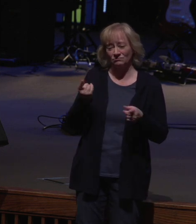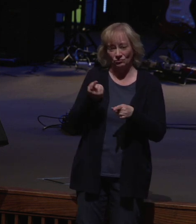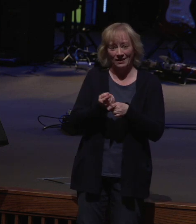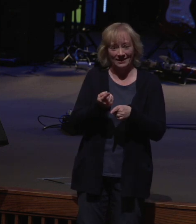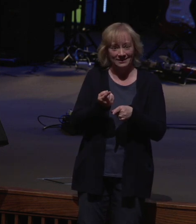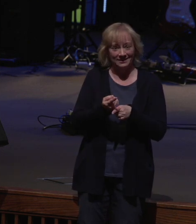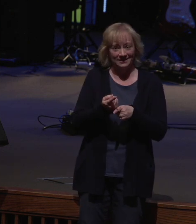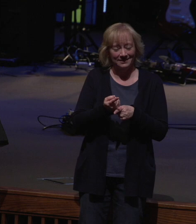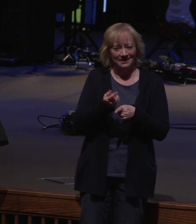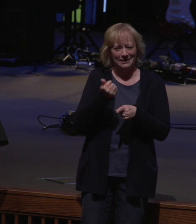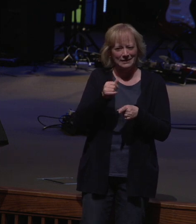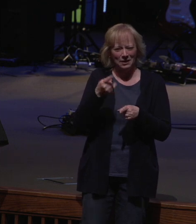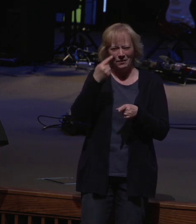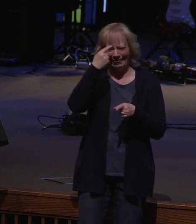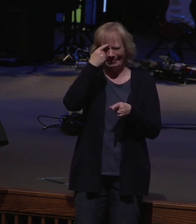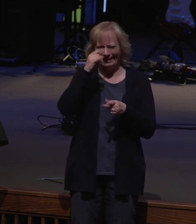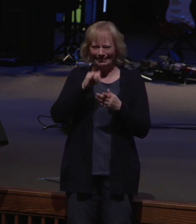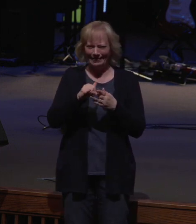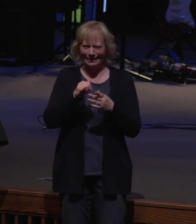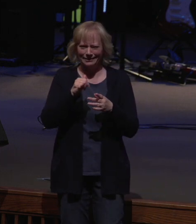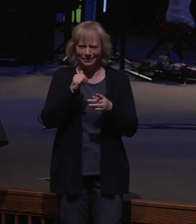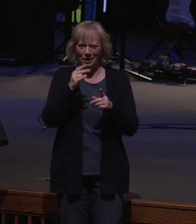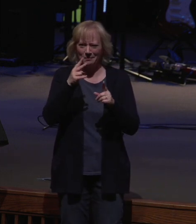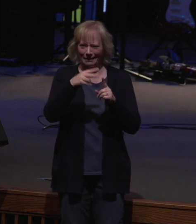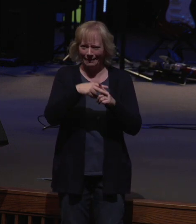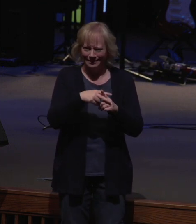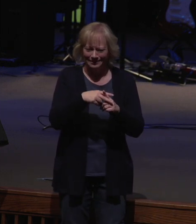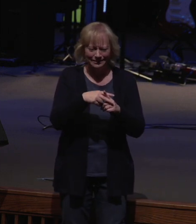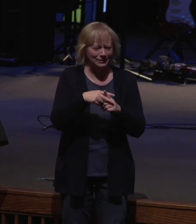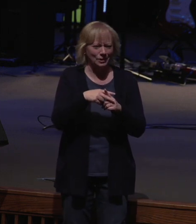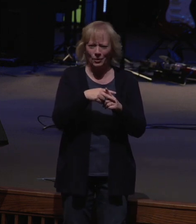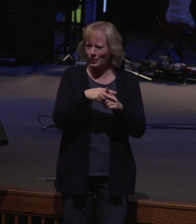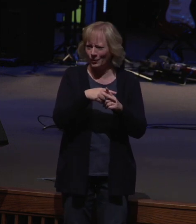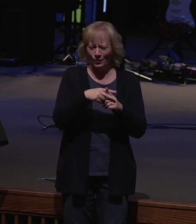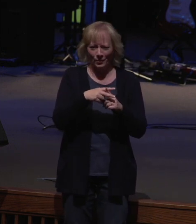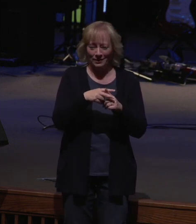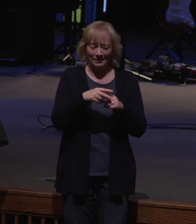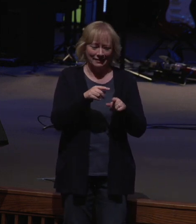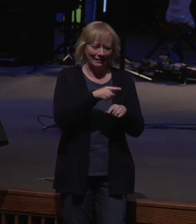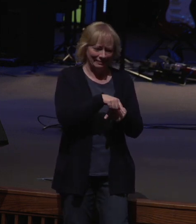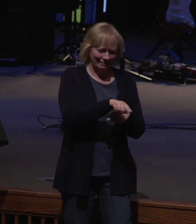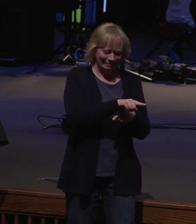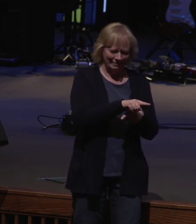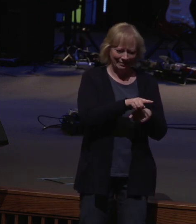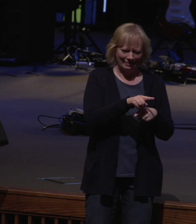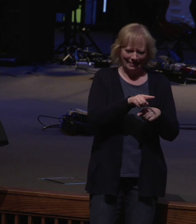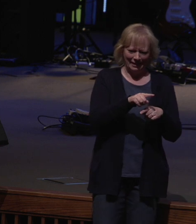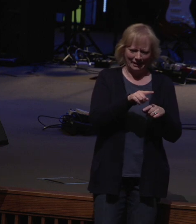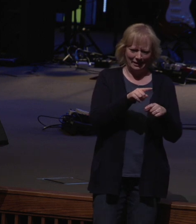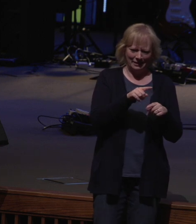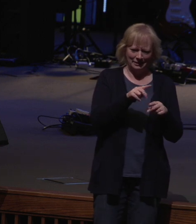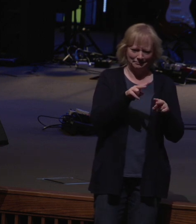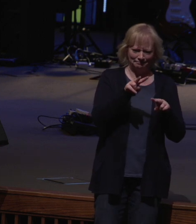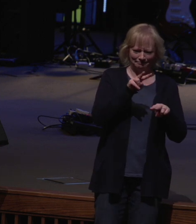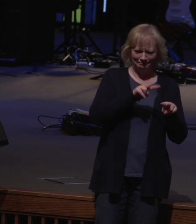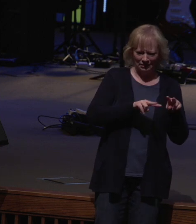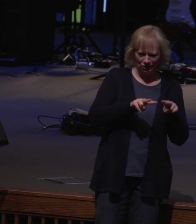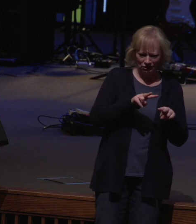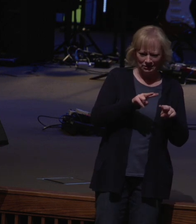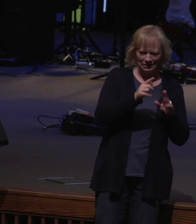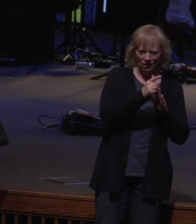Does anyone think that'll fly? No. They looked at laws back then the same